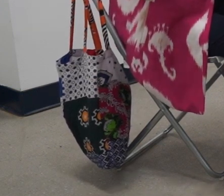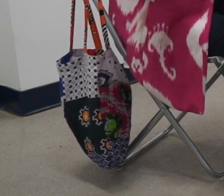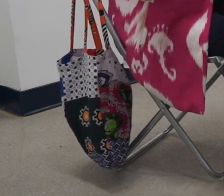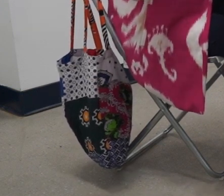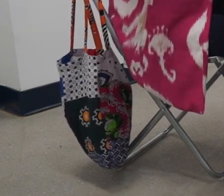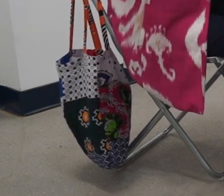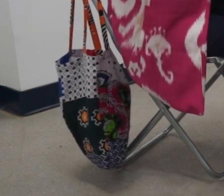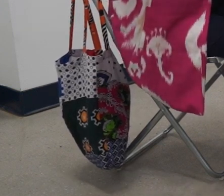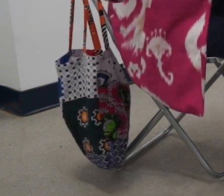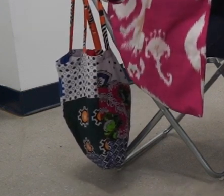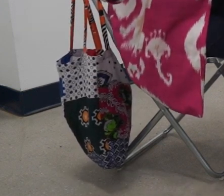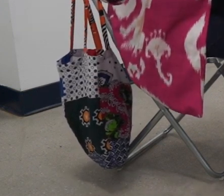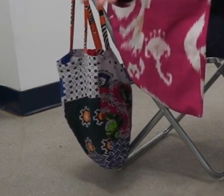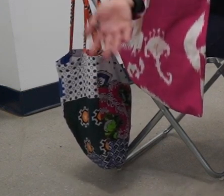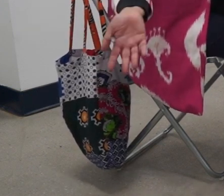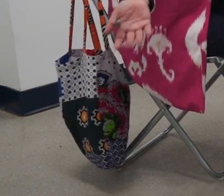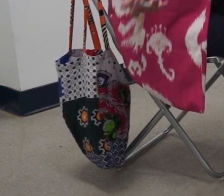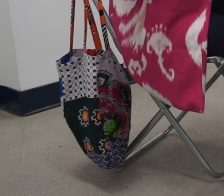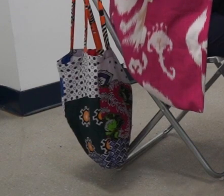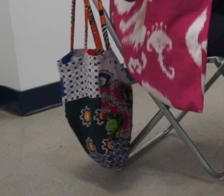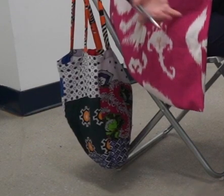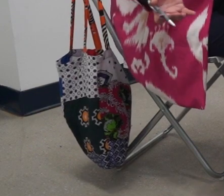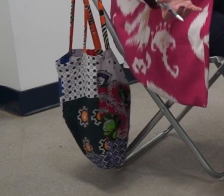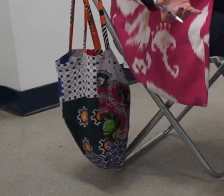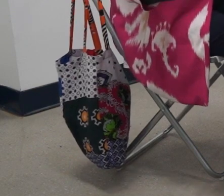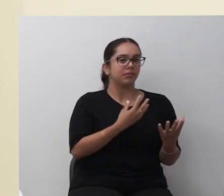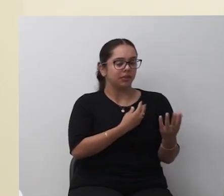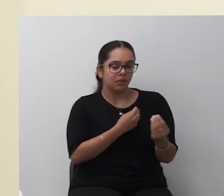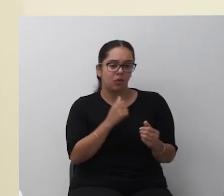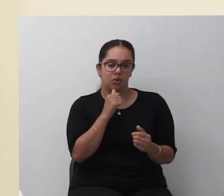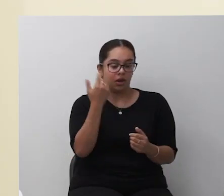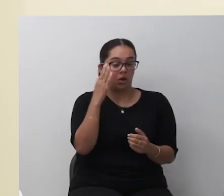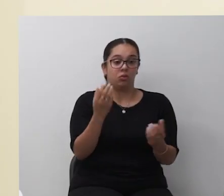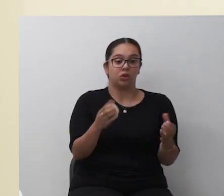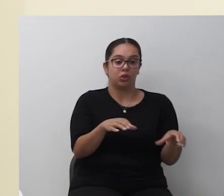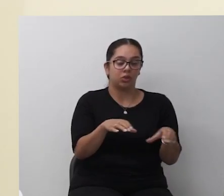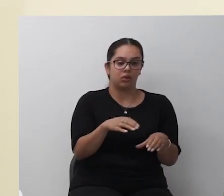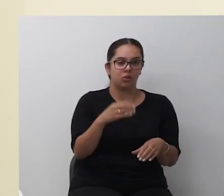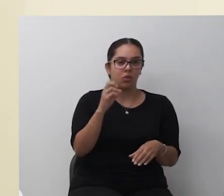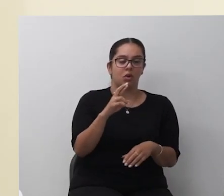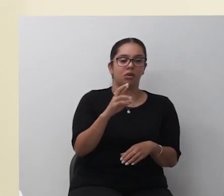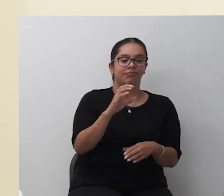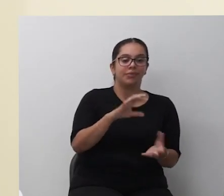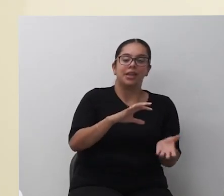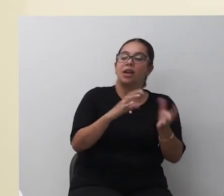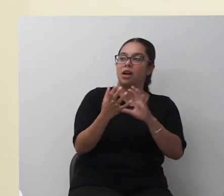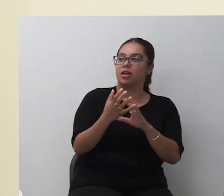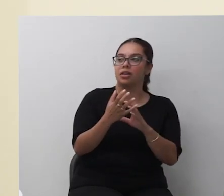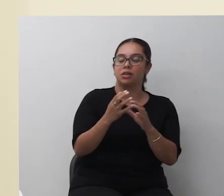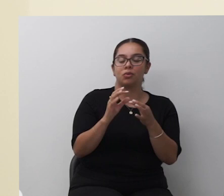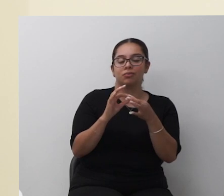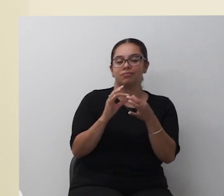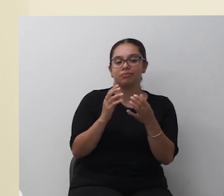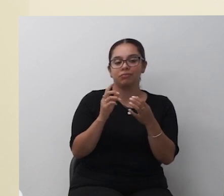feeling that way, to like completely just accept it and be apathetic and not know what to do, or to be, as you say, like chaotic in terms of a